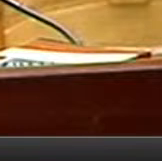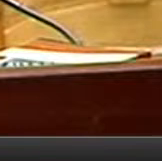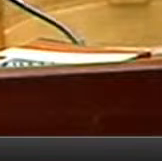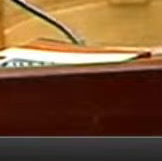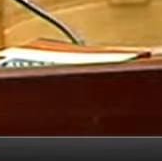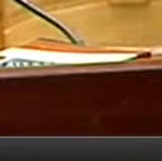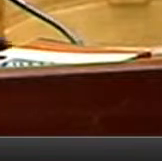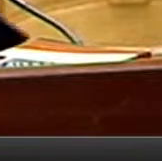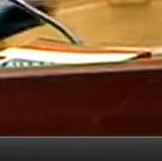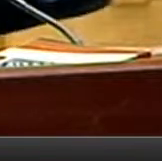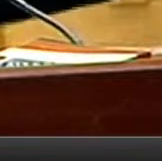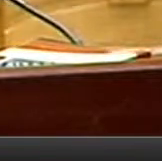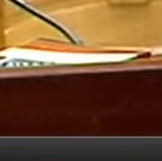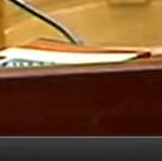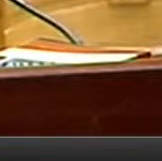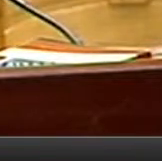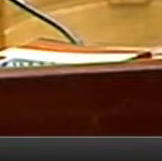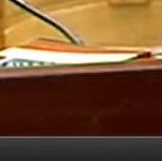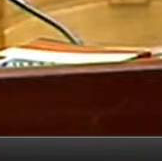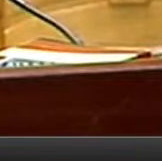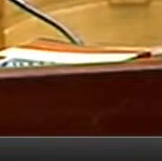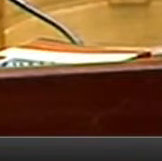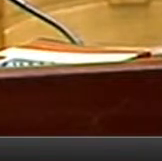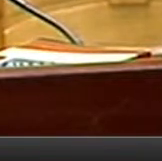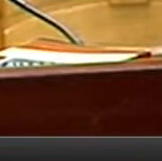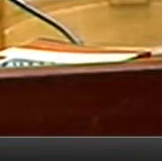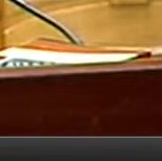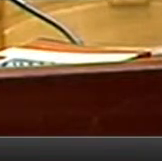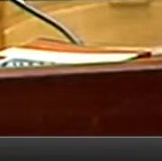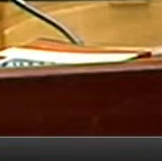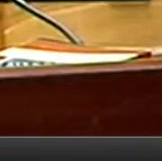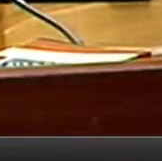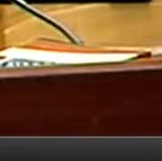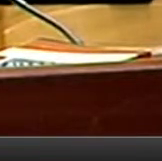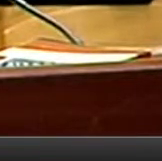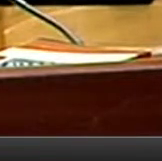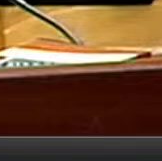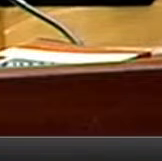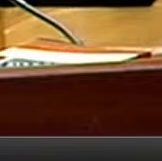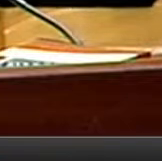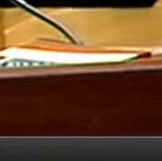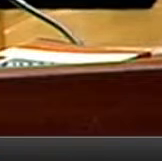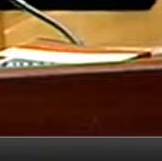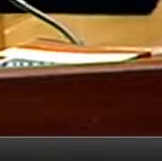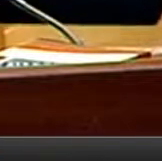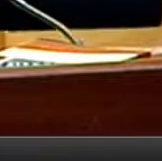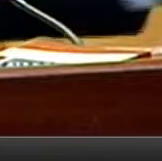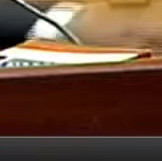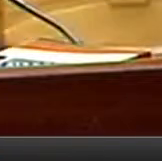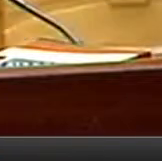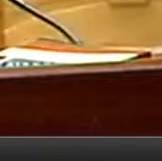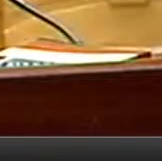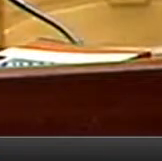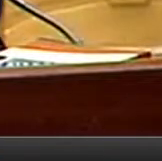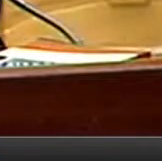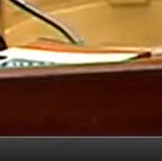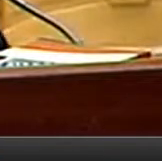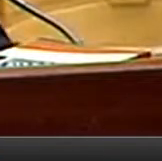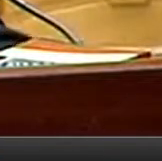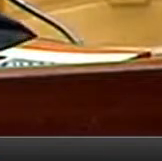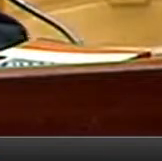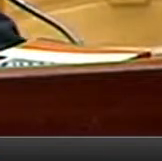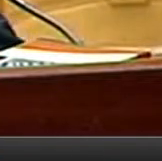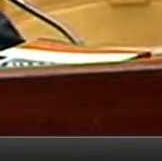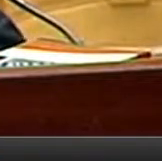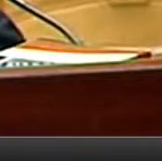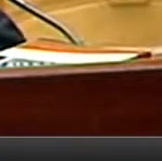cards to come to where civil servants sit, where they come to this house, on both